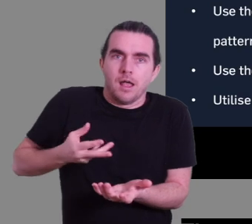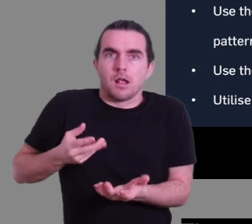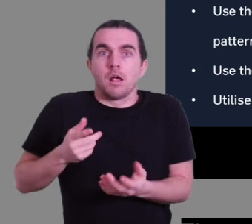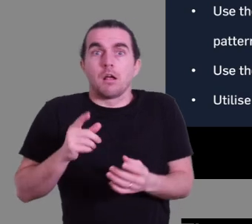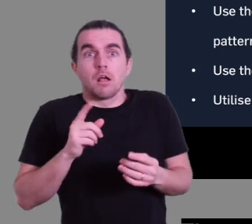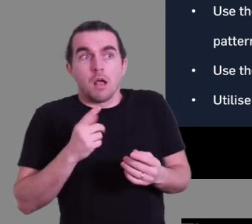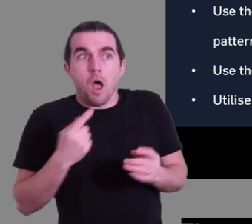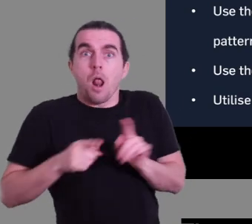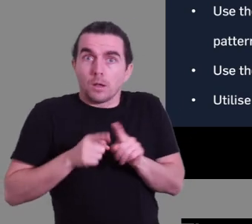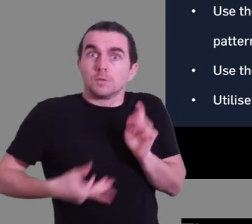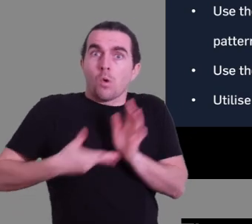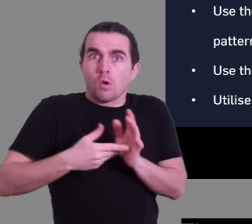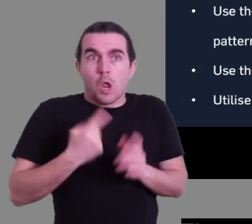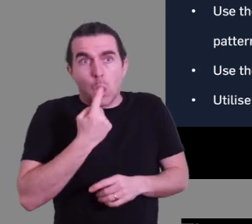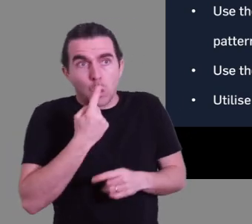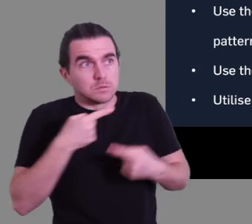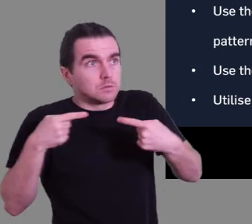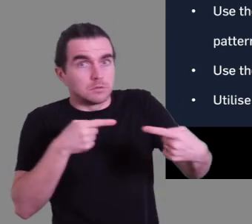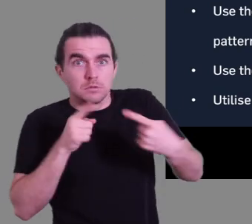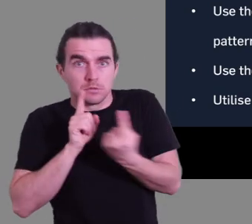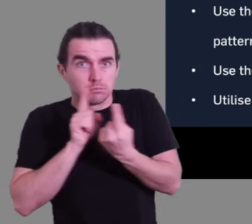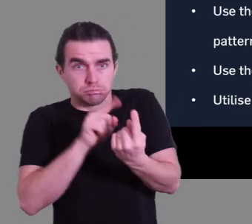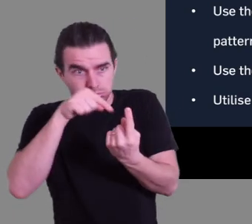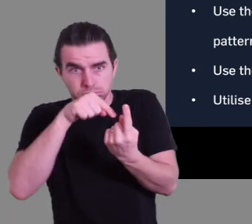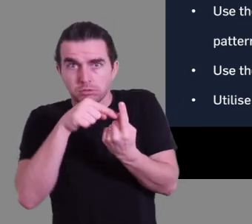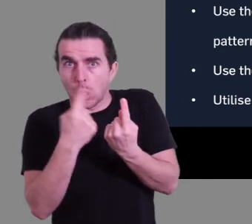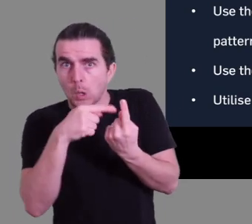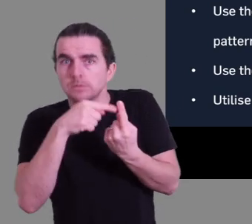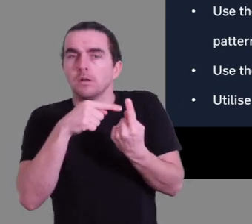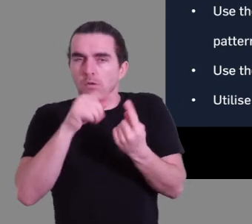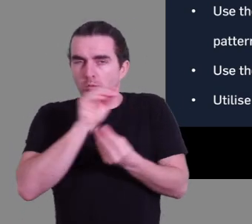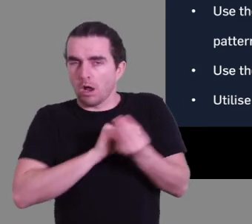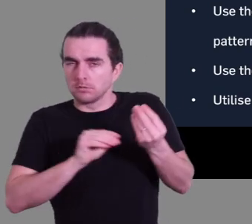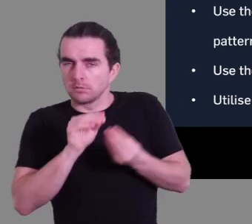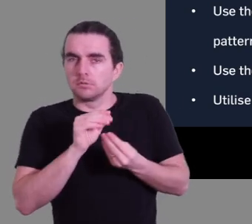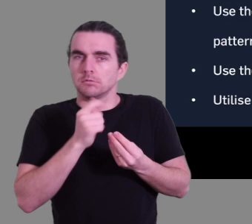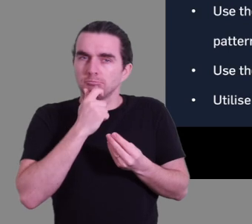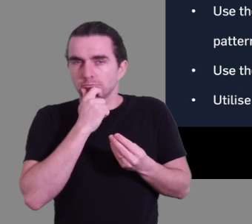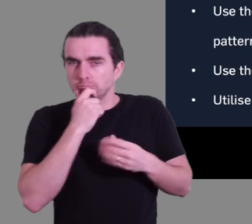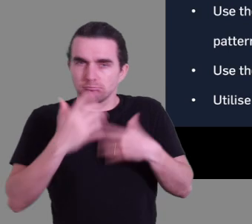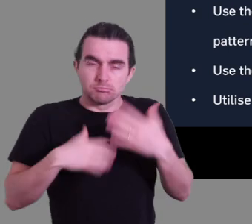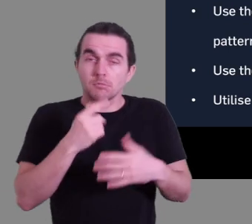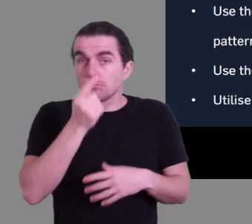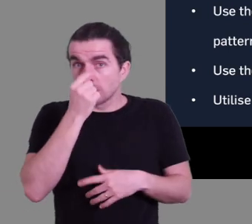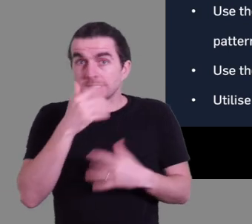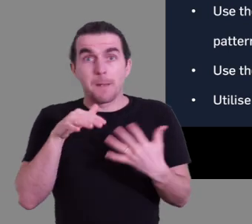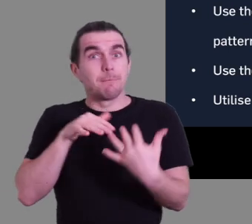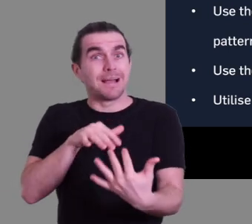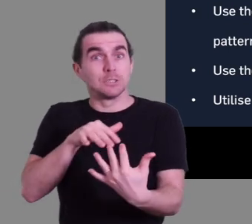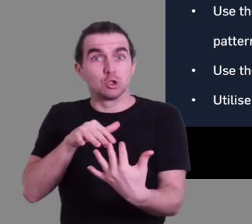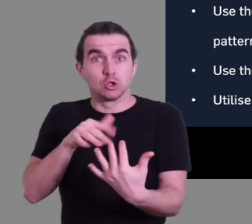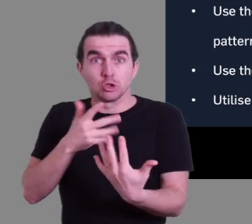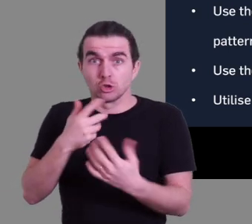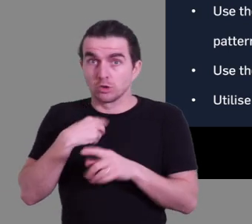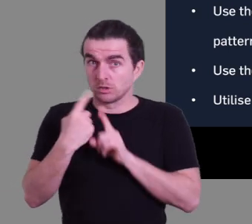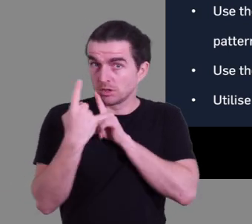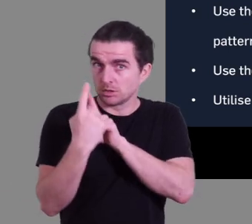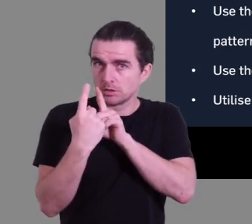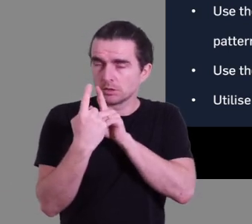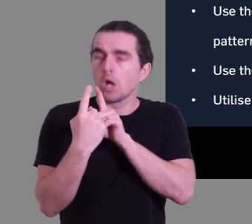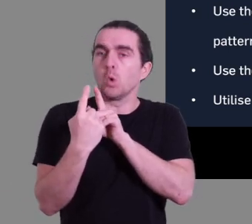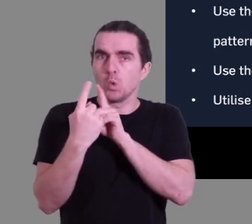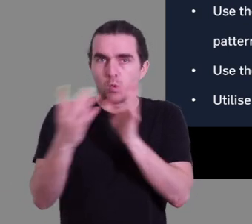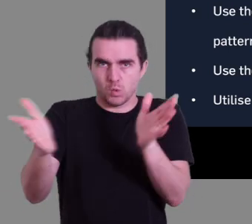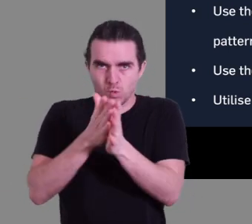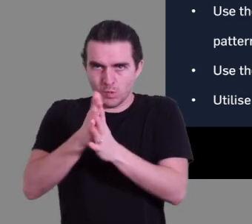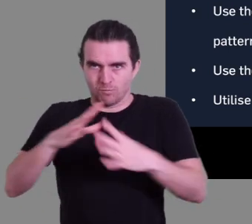them against a certain opponent. Yeah, and get them to figure out, what they'll use in the match